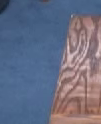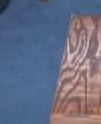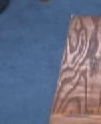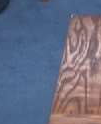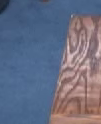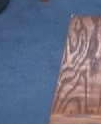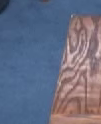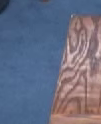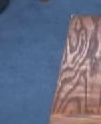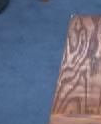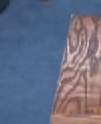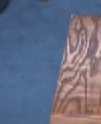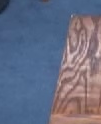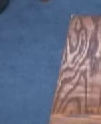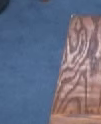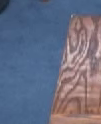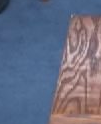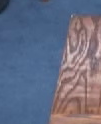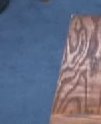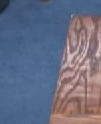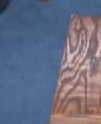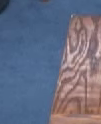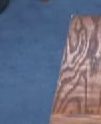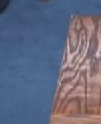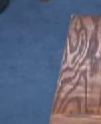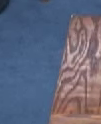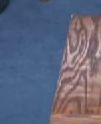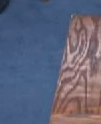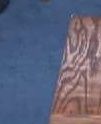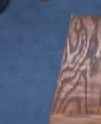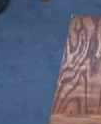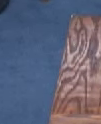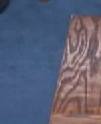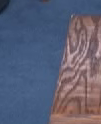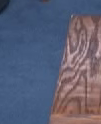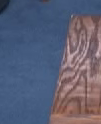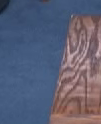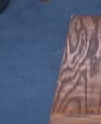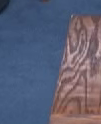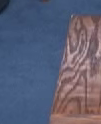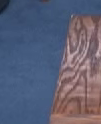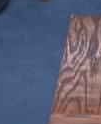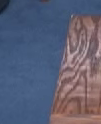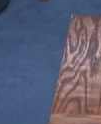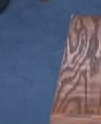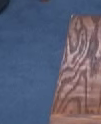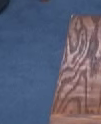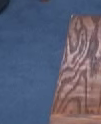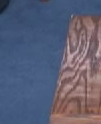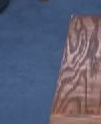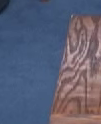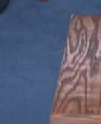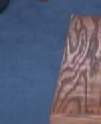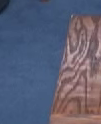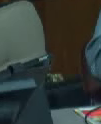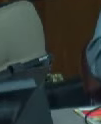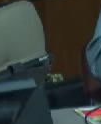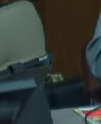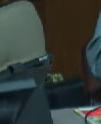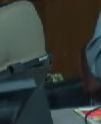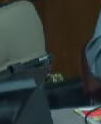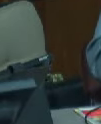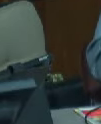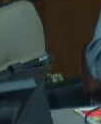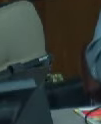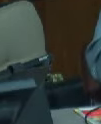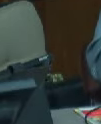we have a wide variety of vehicles, and the lateness. The vendor has a little bit harder time acquiring vehicles. Okay, and then is